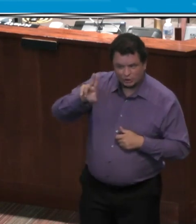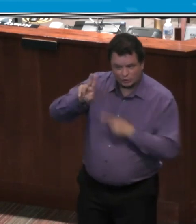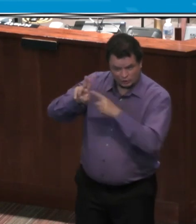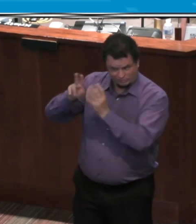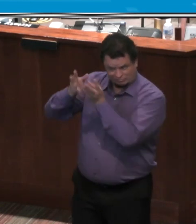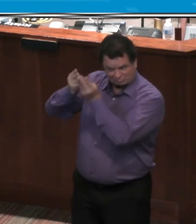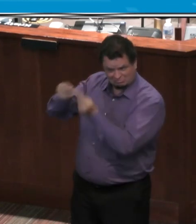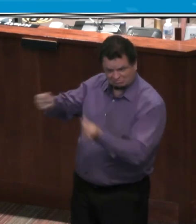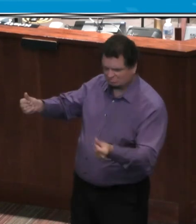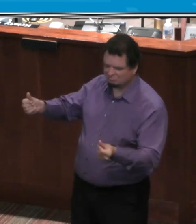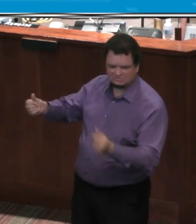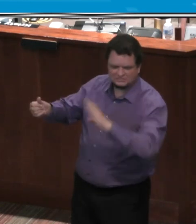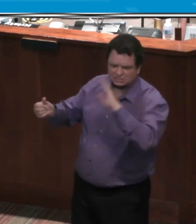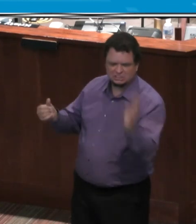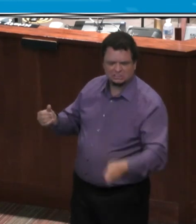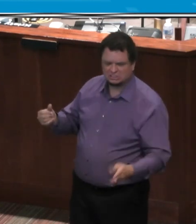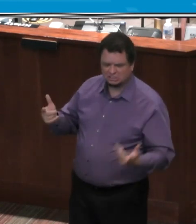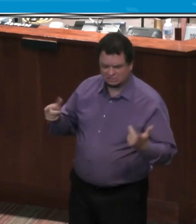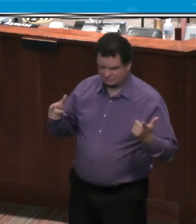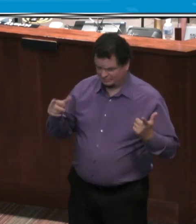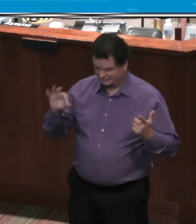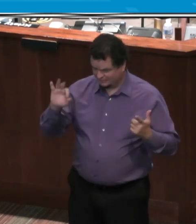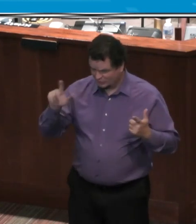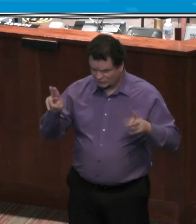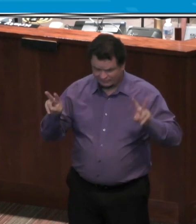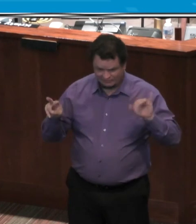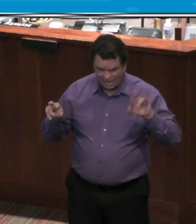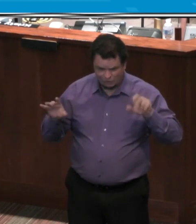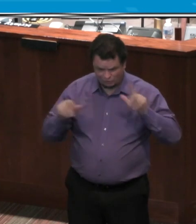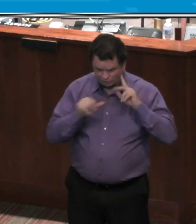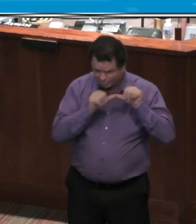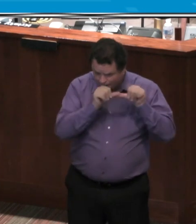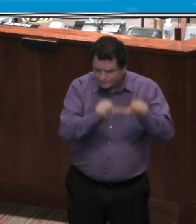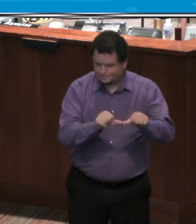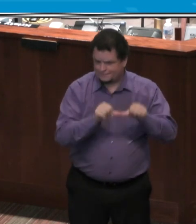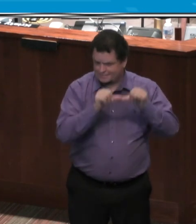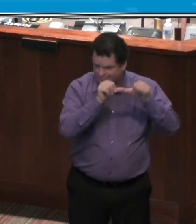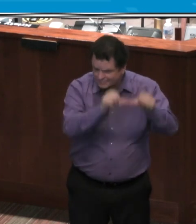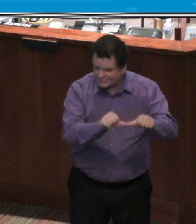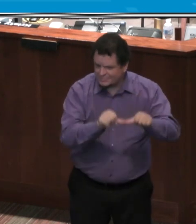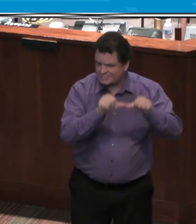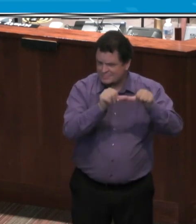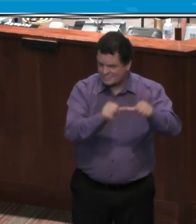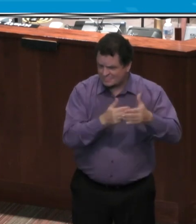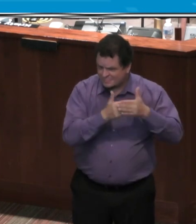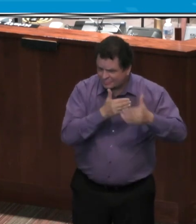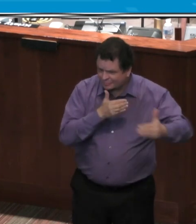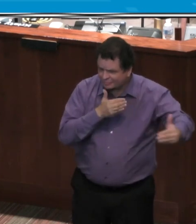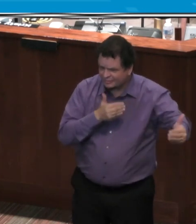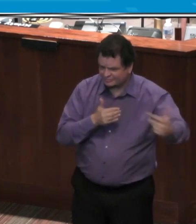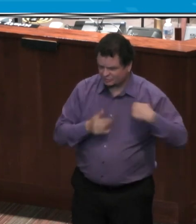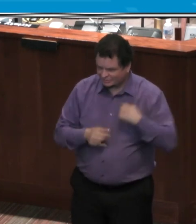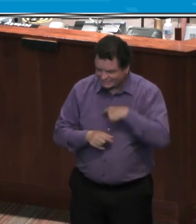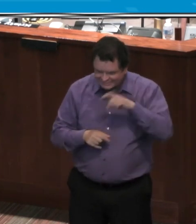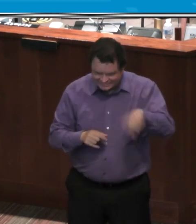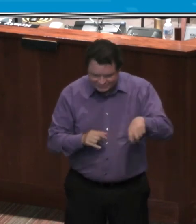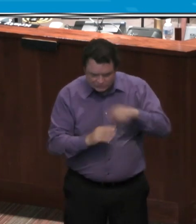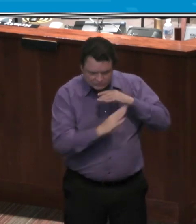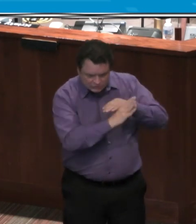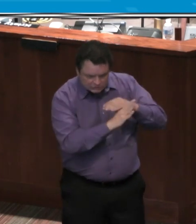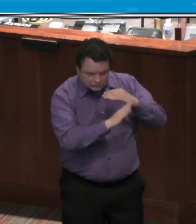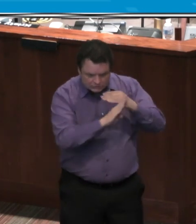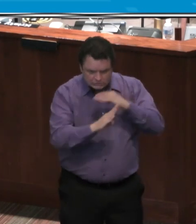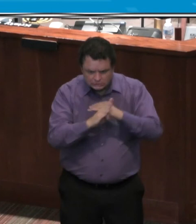to be here, we can continue to keep doing mitigation efforts and, vitamins and zinc and whatever people